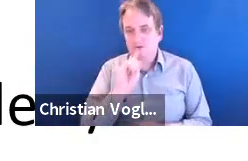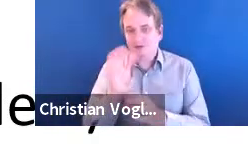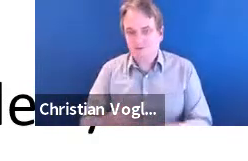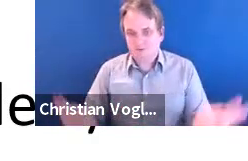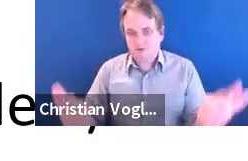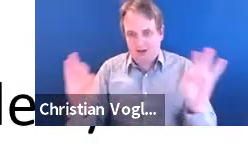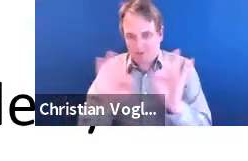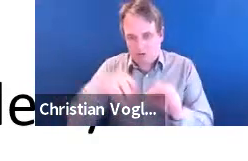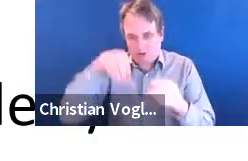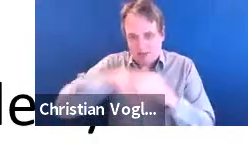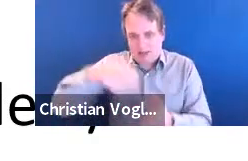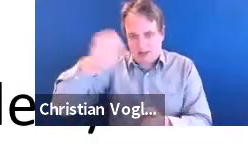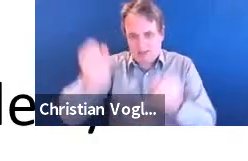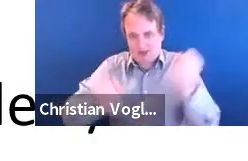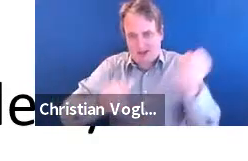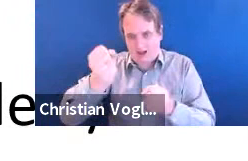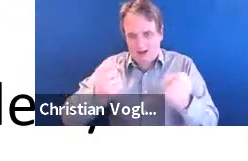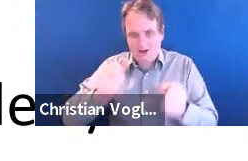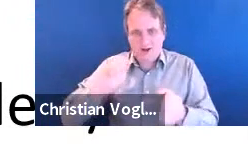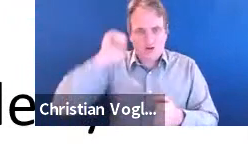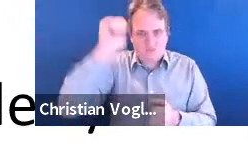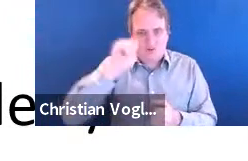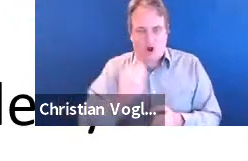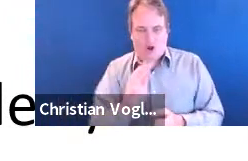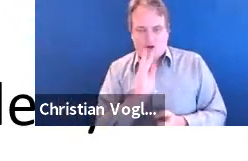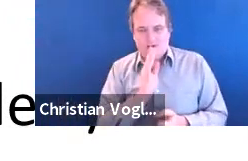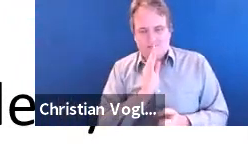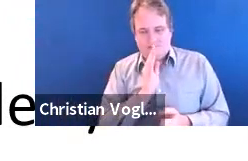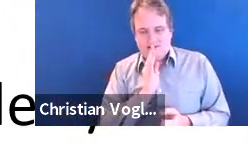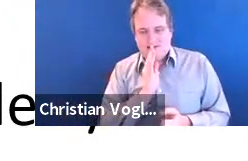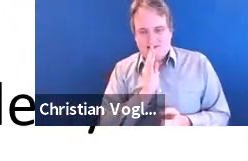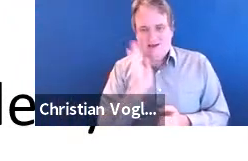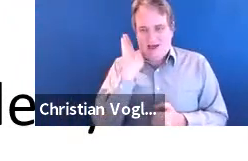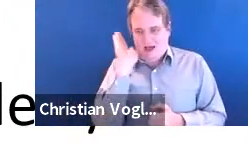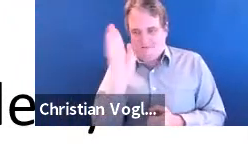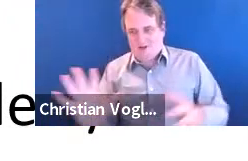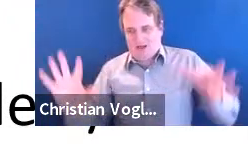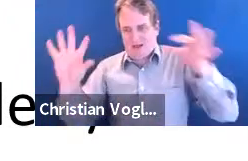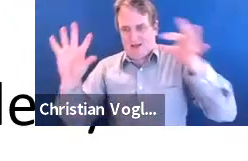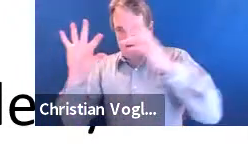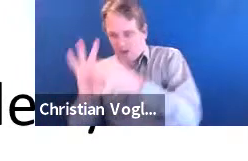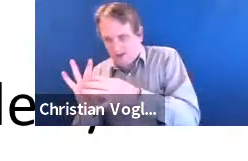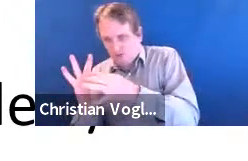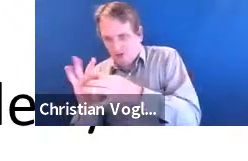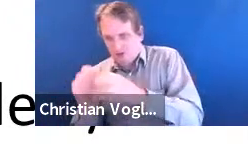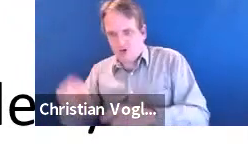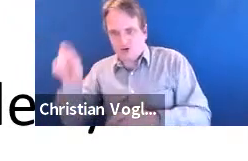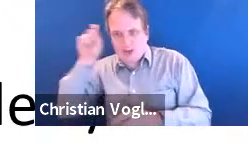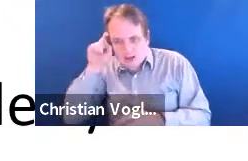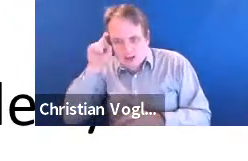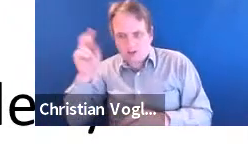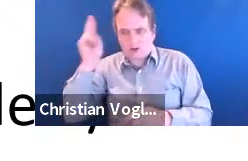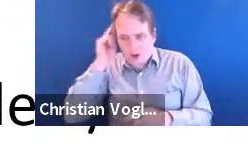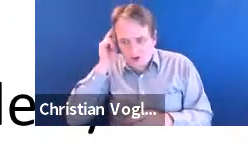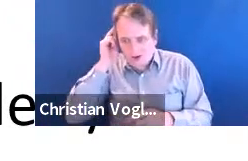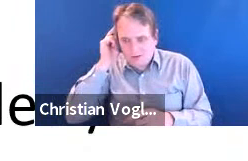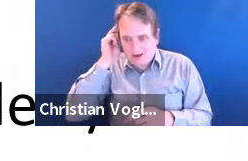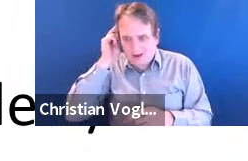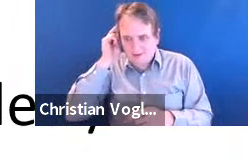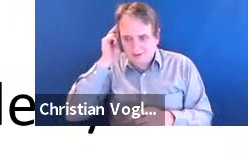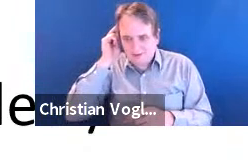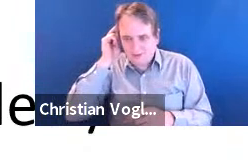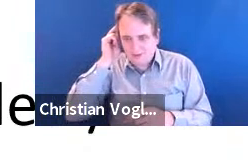background noise that make it harder to understand or get a clean feed from the communication from the autonomous